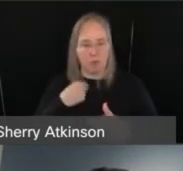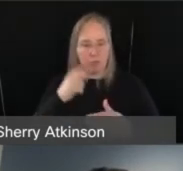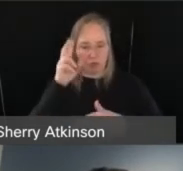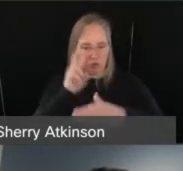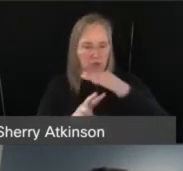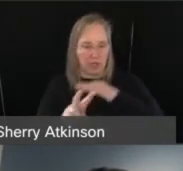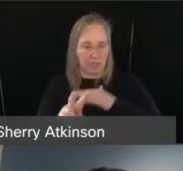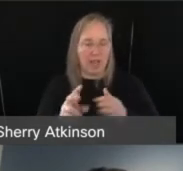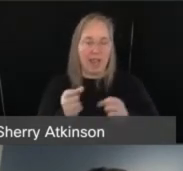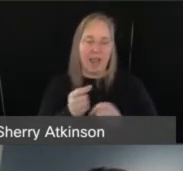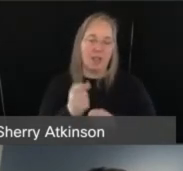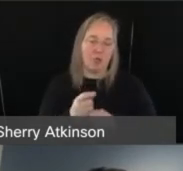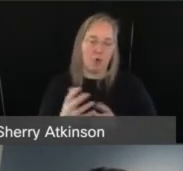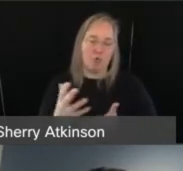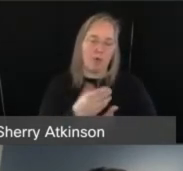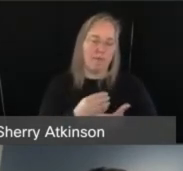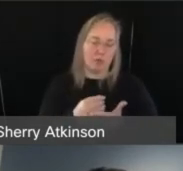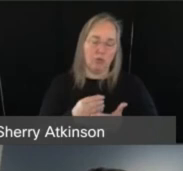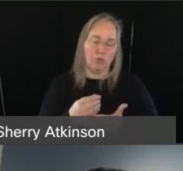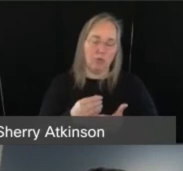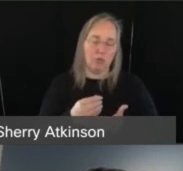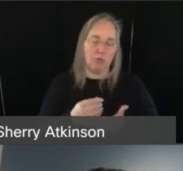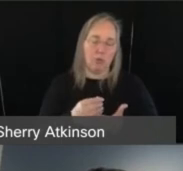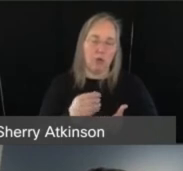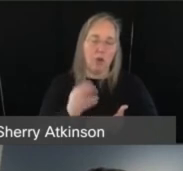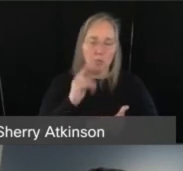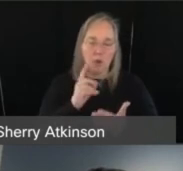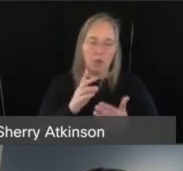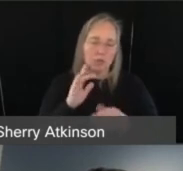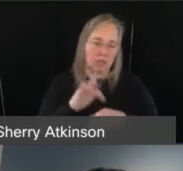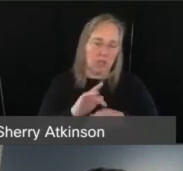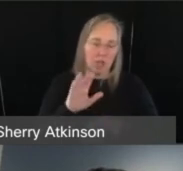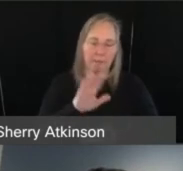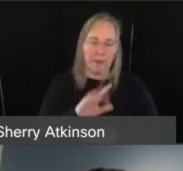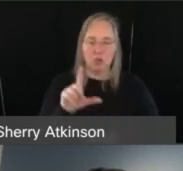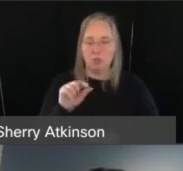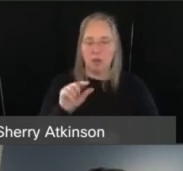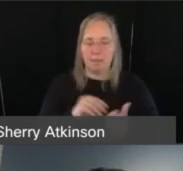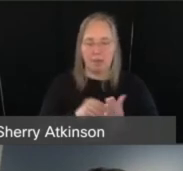revenue collections reach about $20 million in the early 2030s.